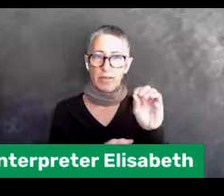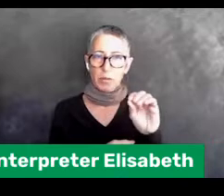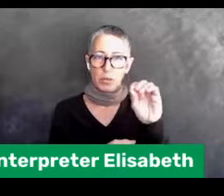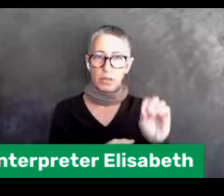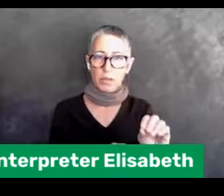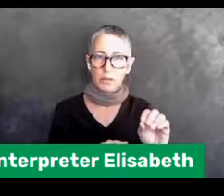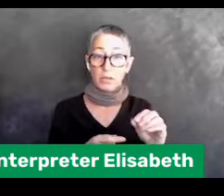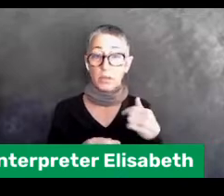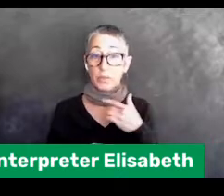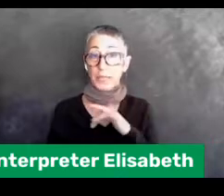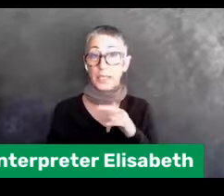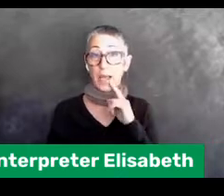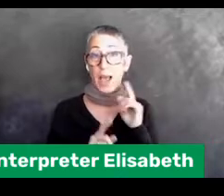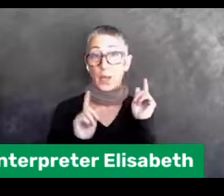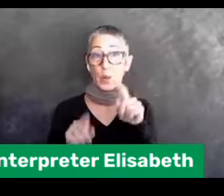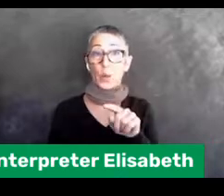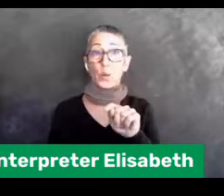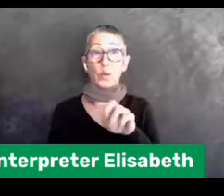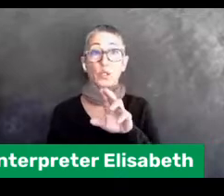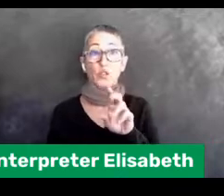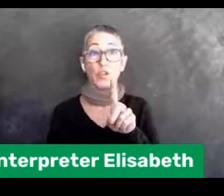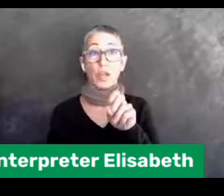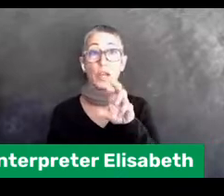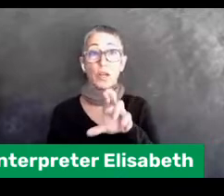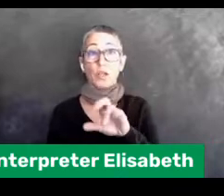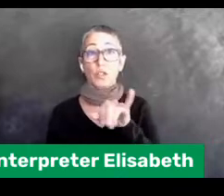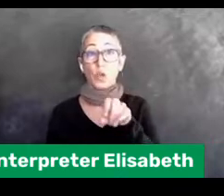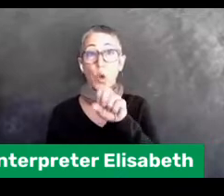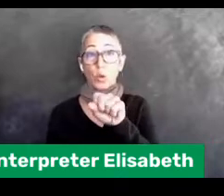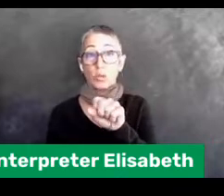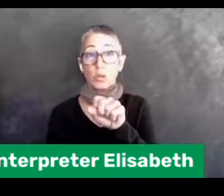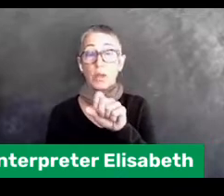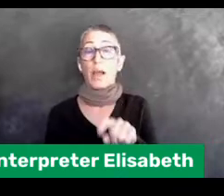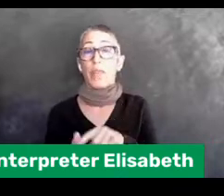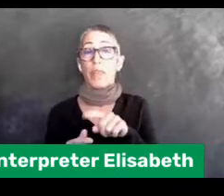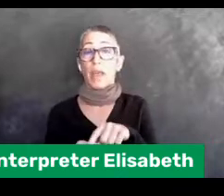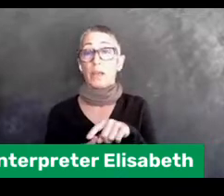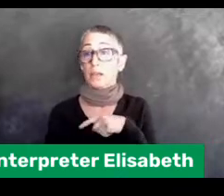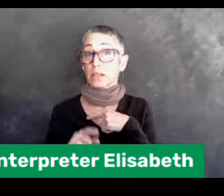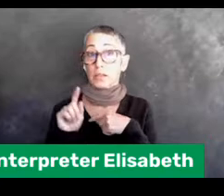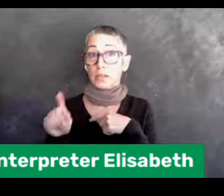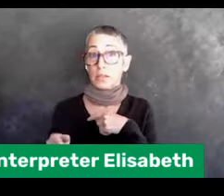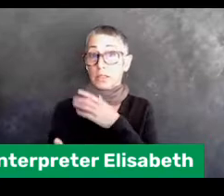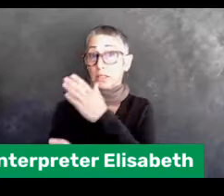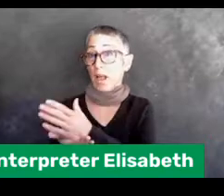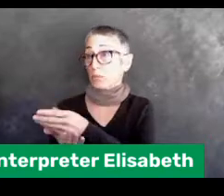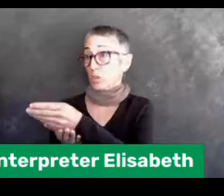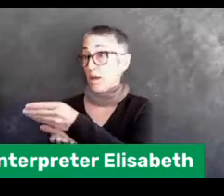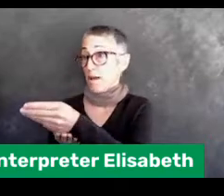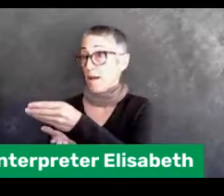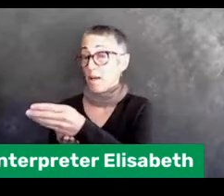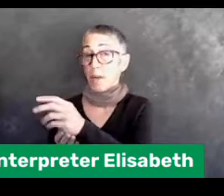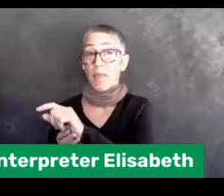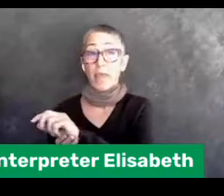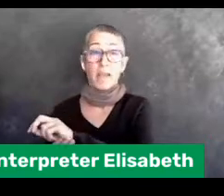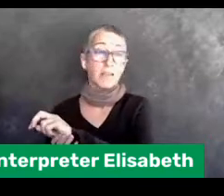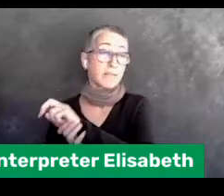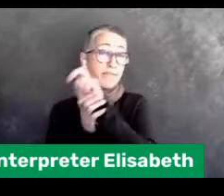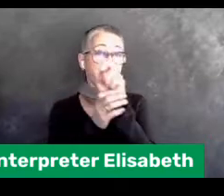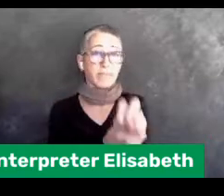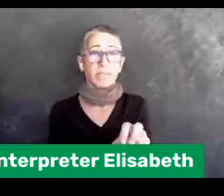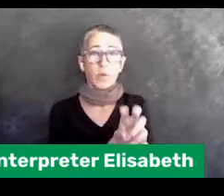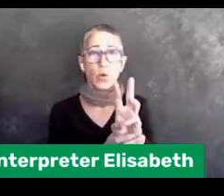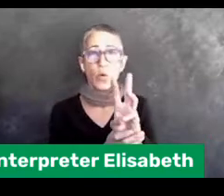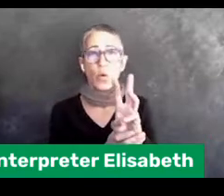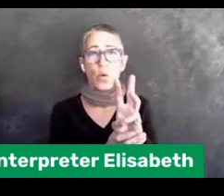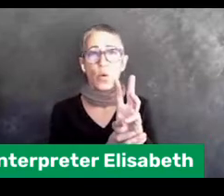go to Trader Joe's and then I wrap around to go to Whole Foods because it is so easy. It's right down the street to get the